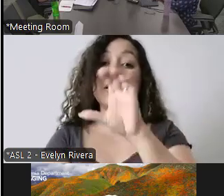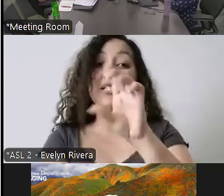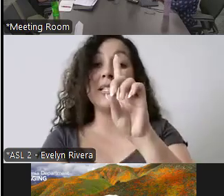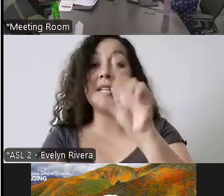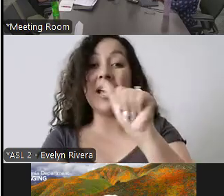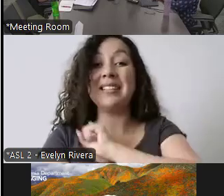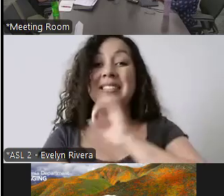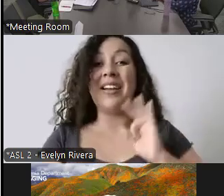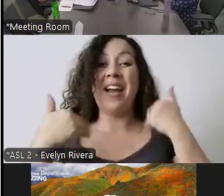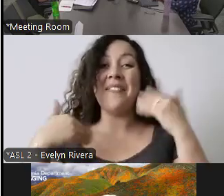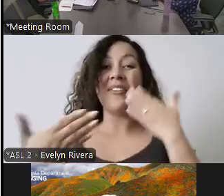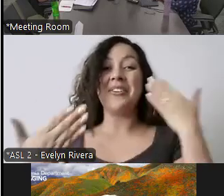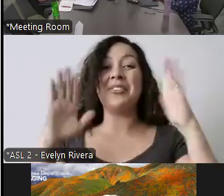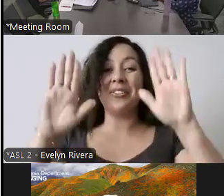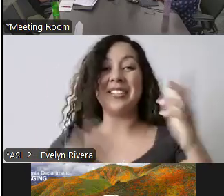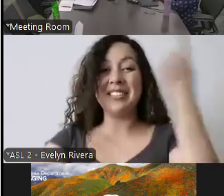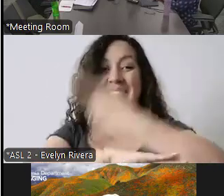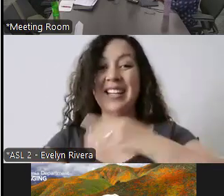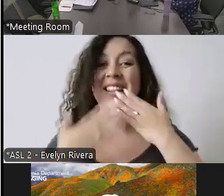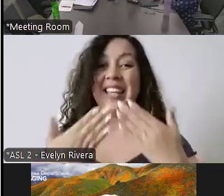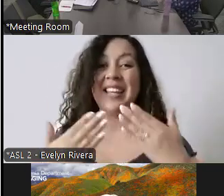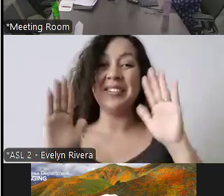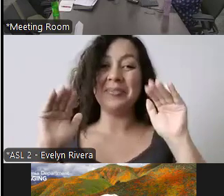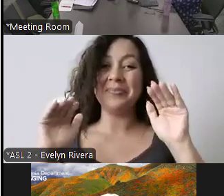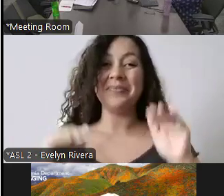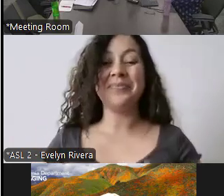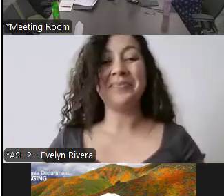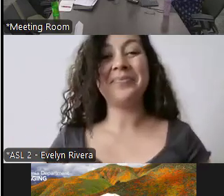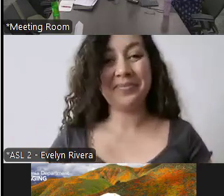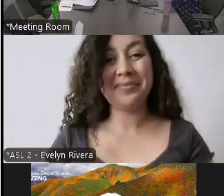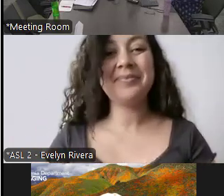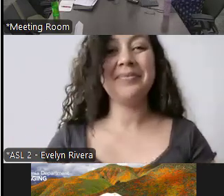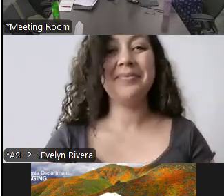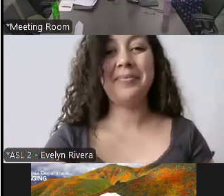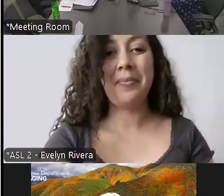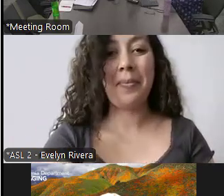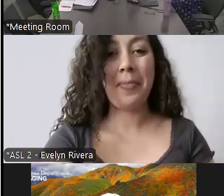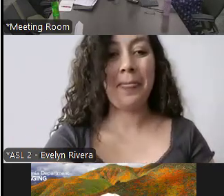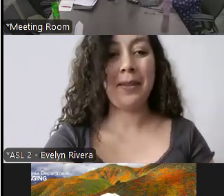So have a great day. Thanks. Thank you.